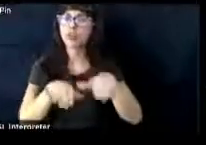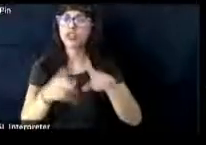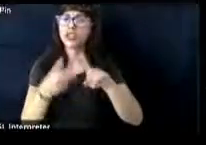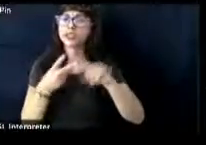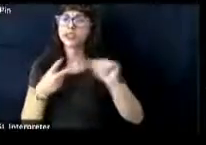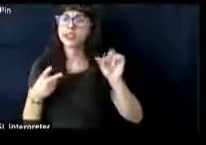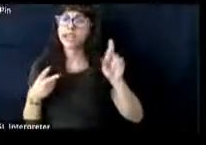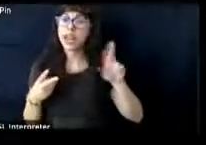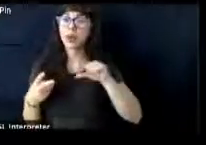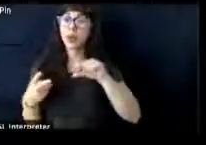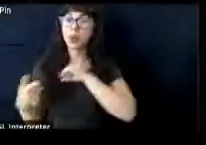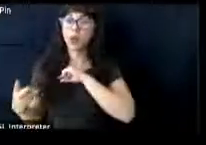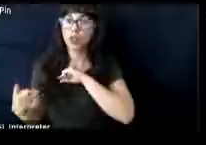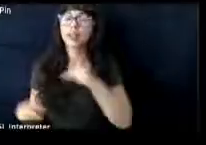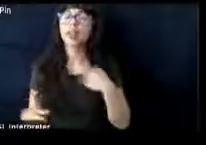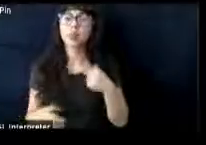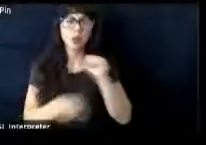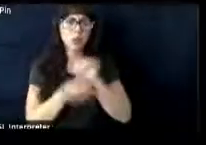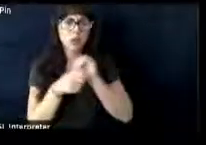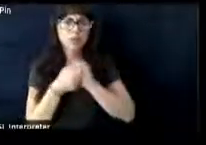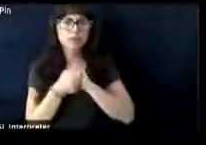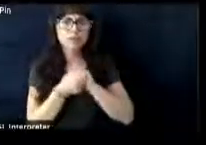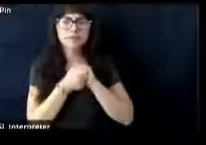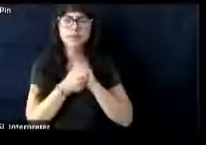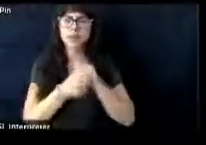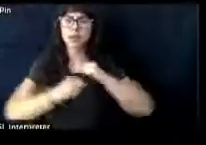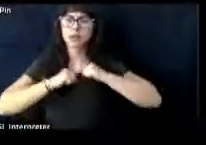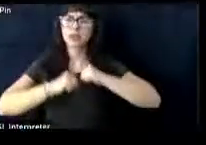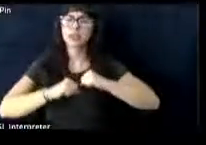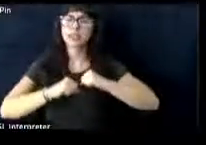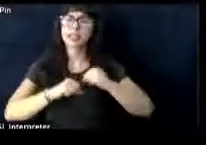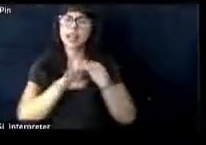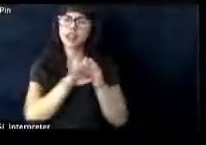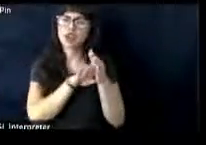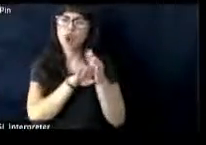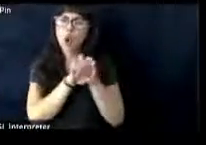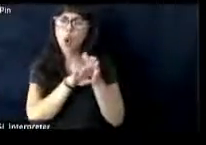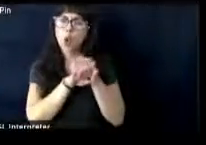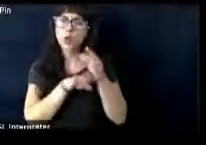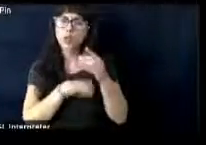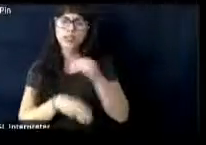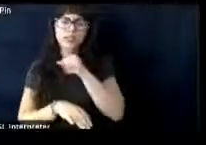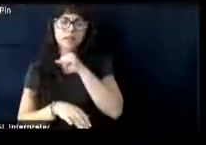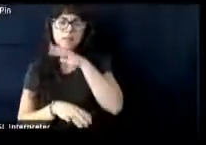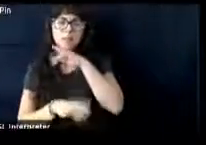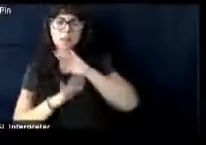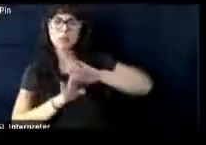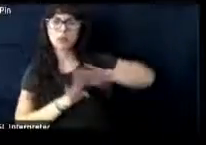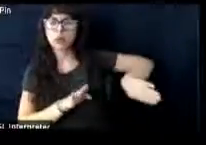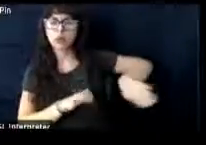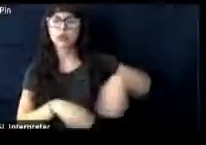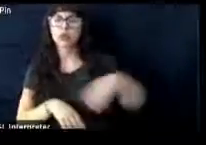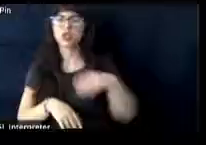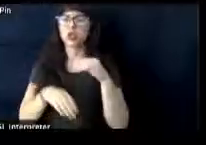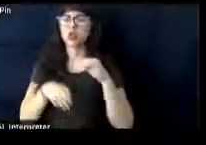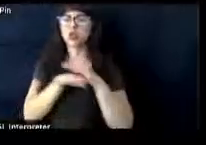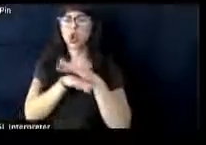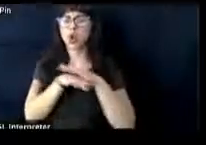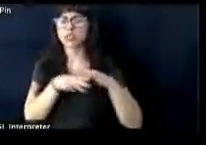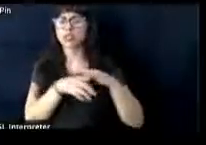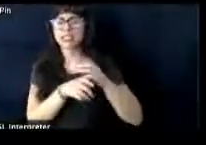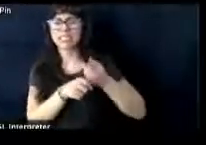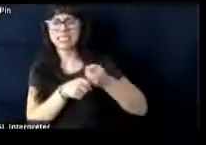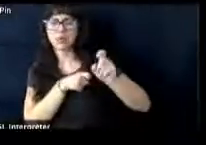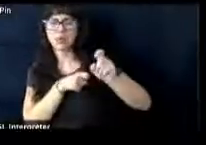work together to protect our coastline from pollution and coastal erosion. The airplanes from LAX